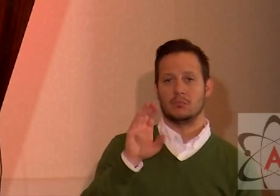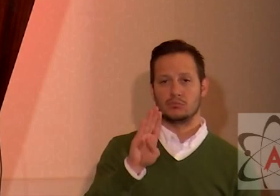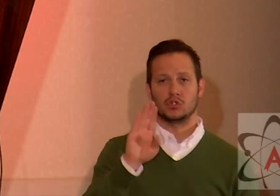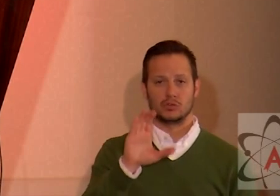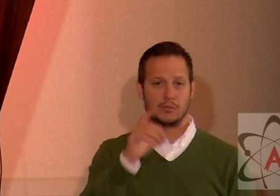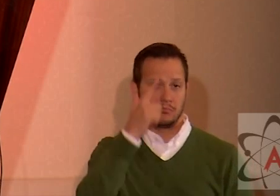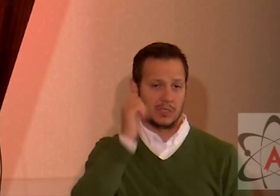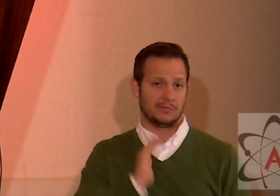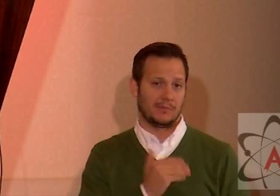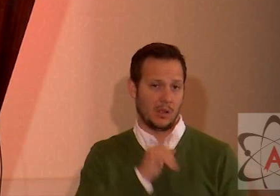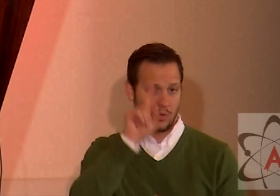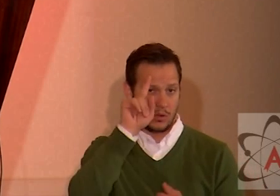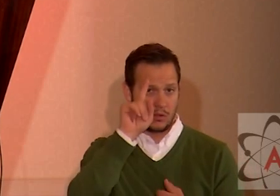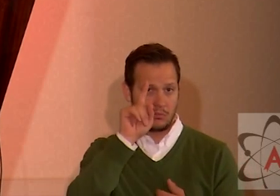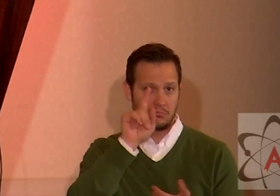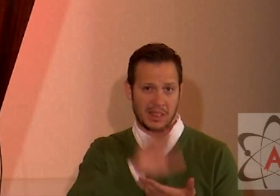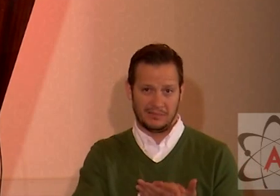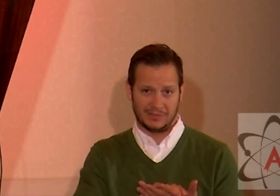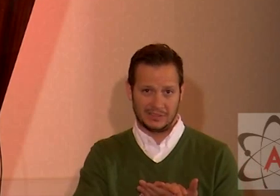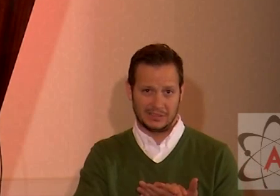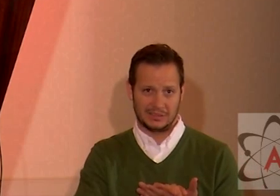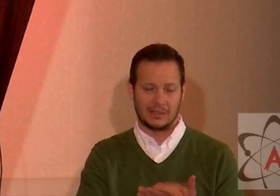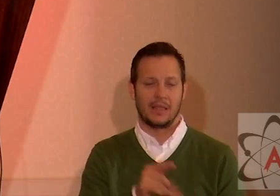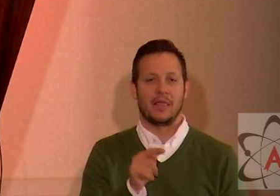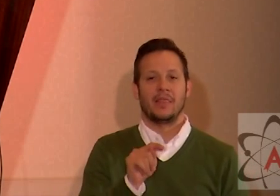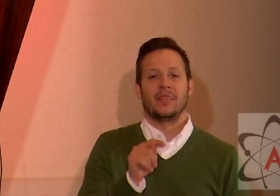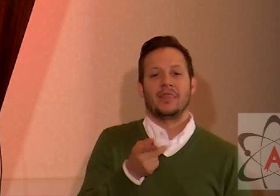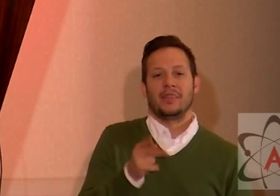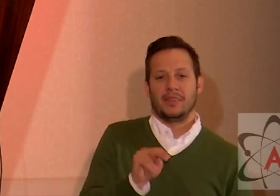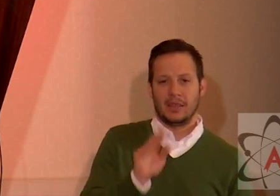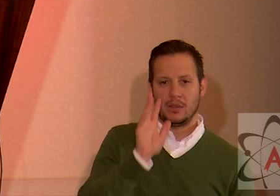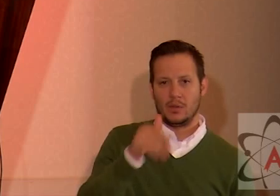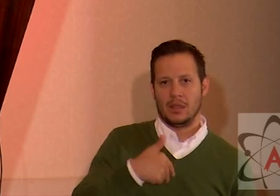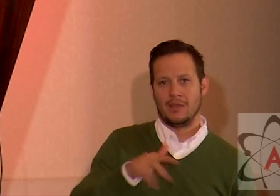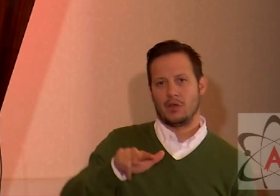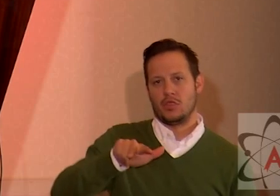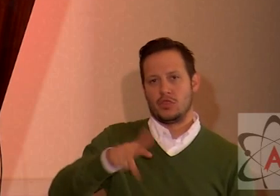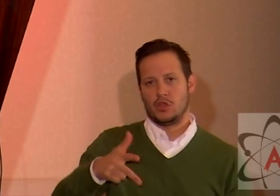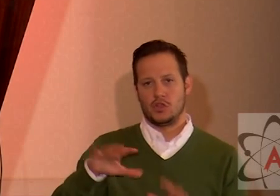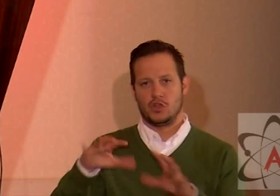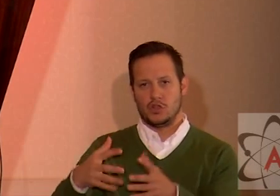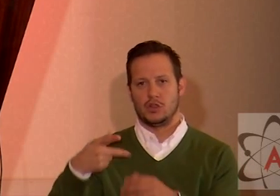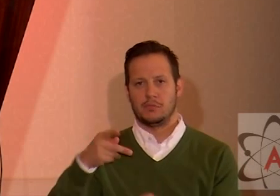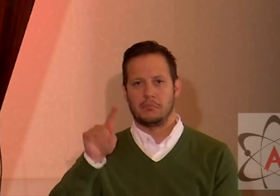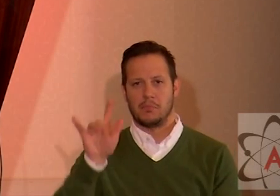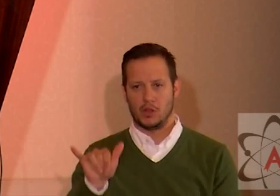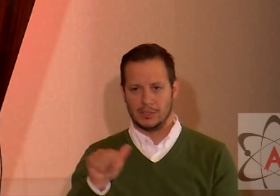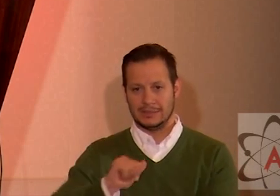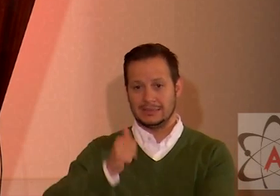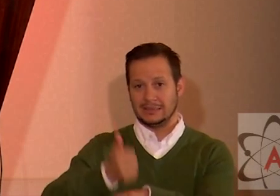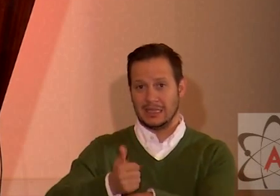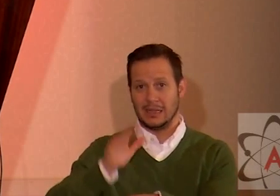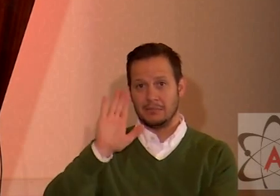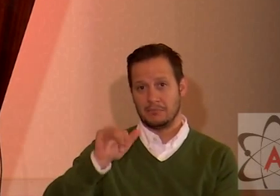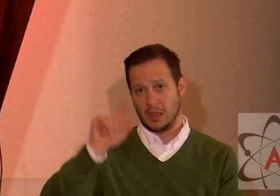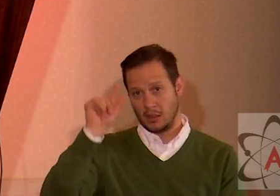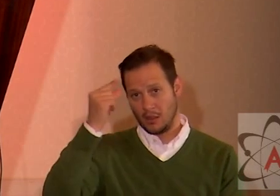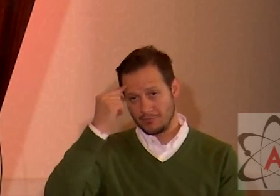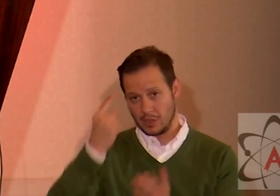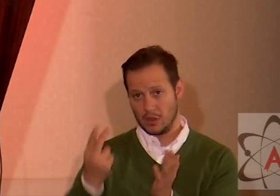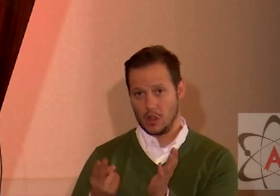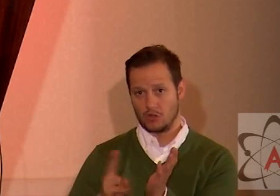religious beliefs, and this would, of course, then have a third party set up by government